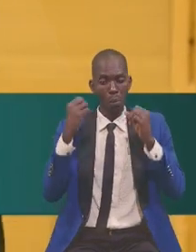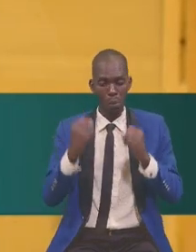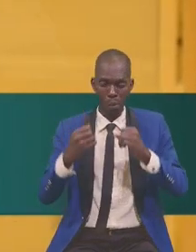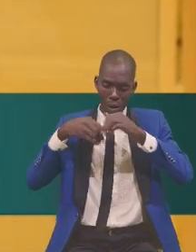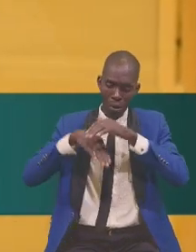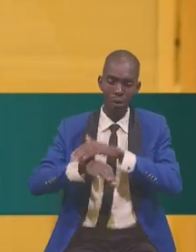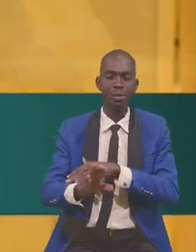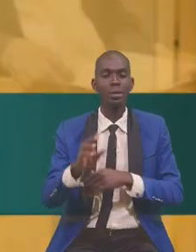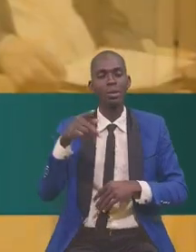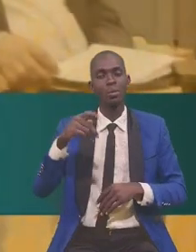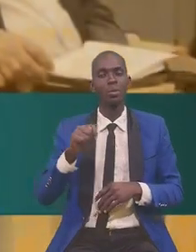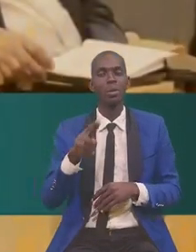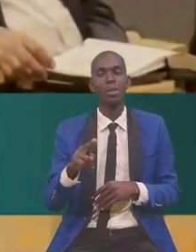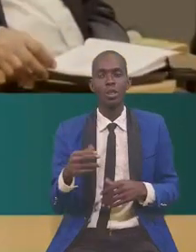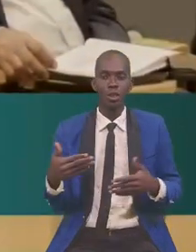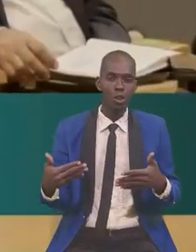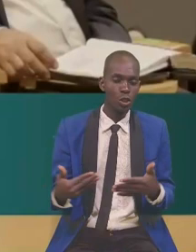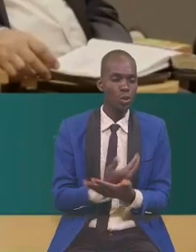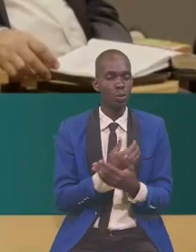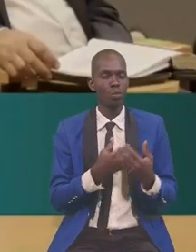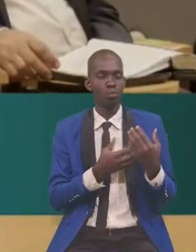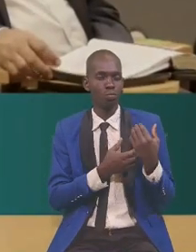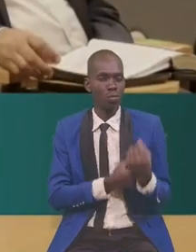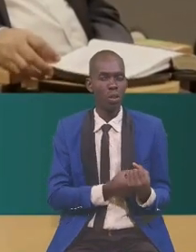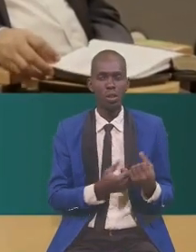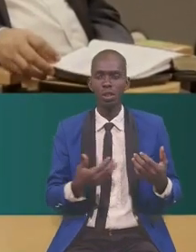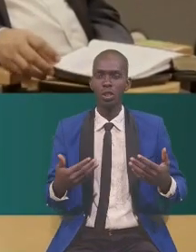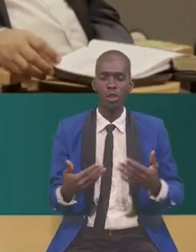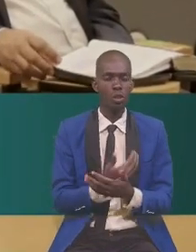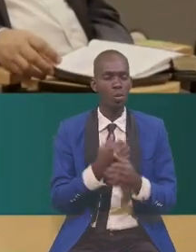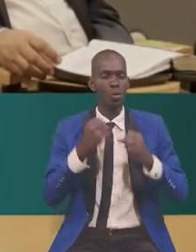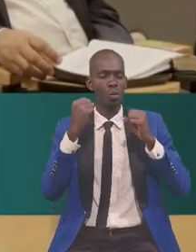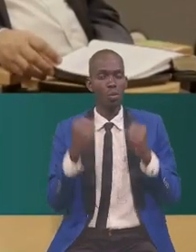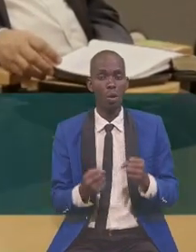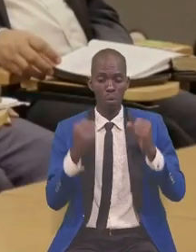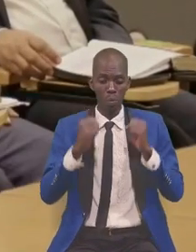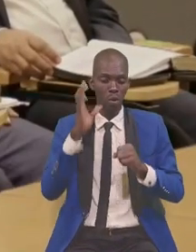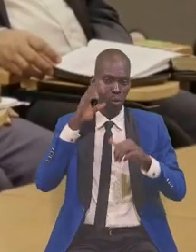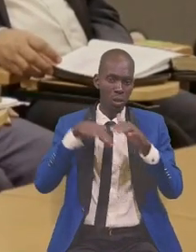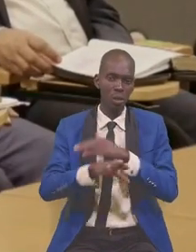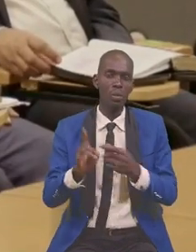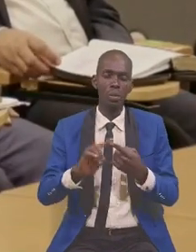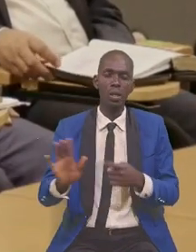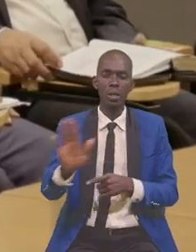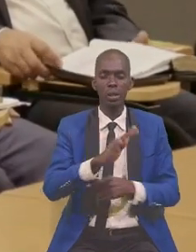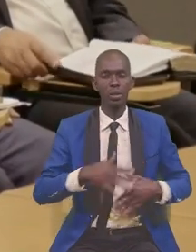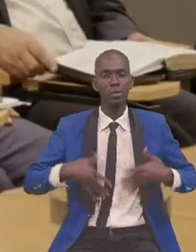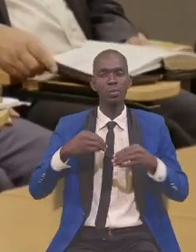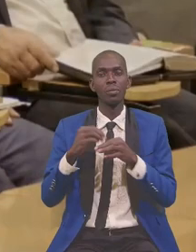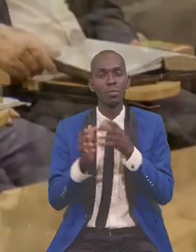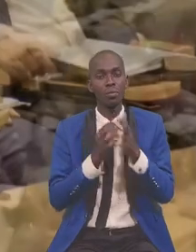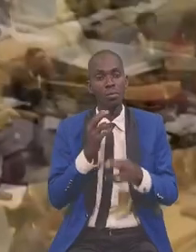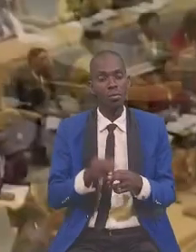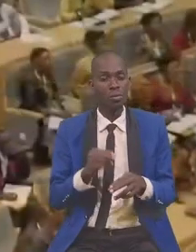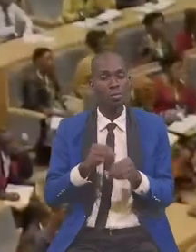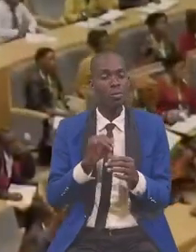courage, new authority, and new power. Power will come upon your life. In that